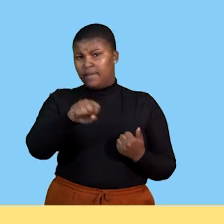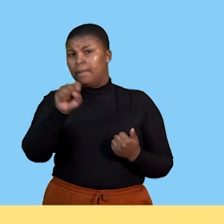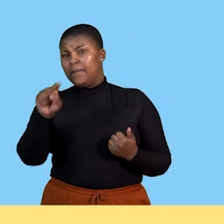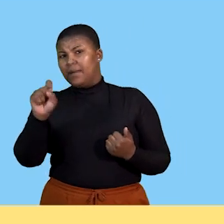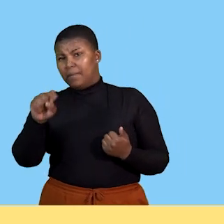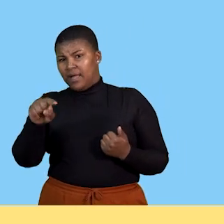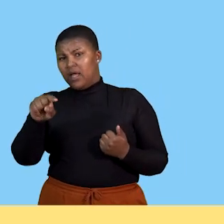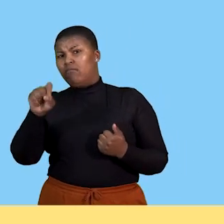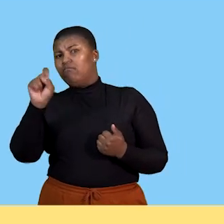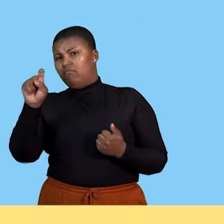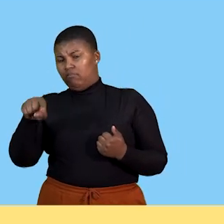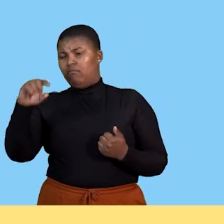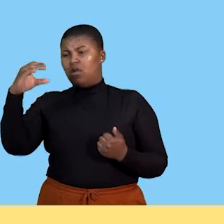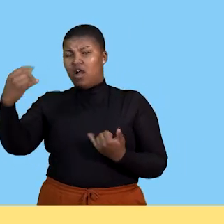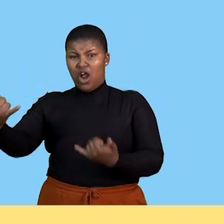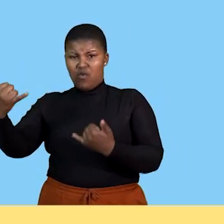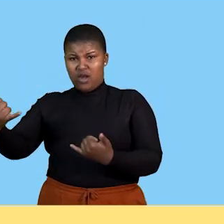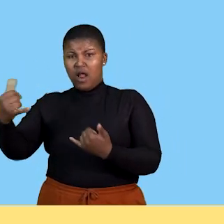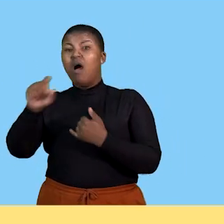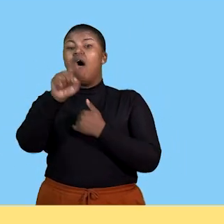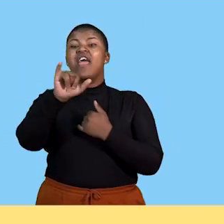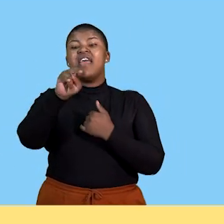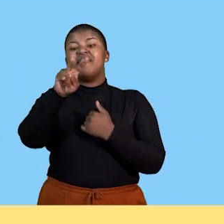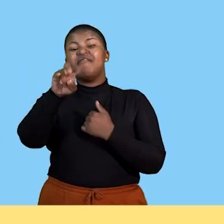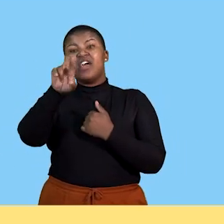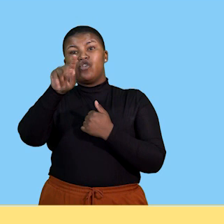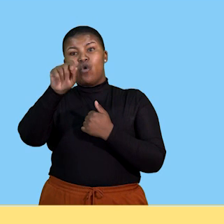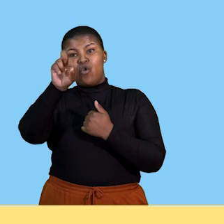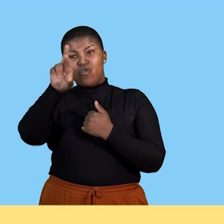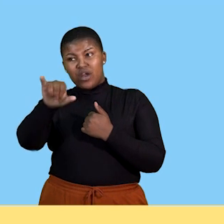inventory as to current liabilities.